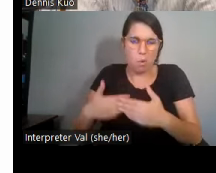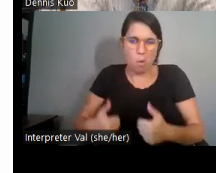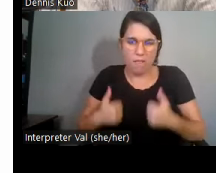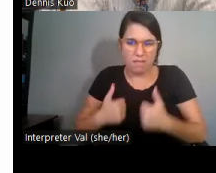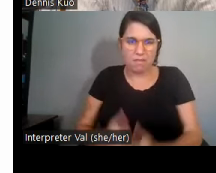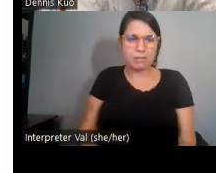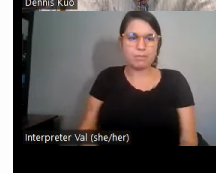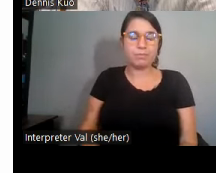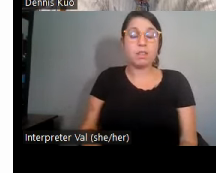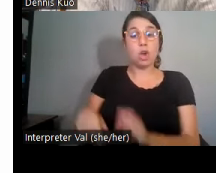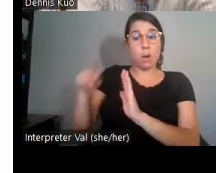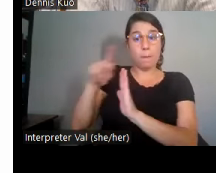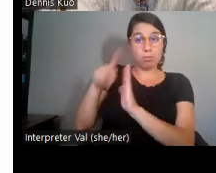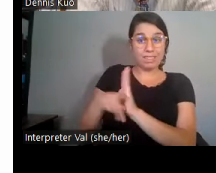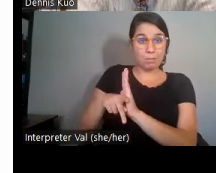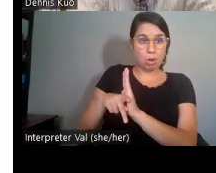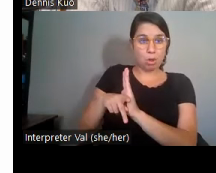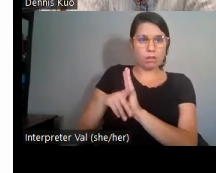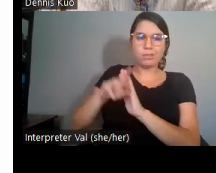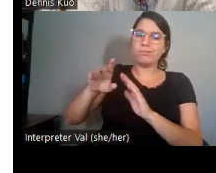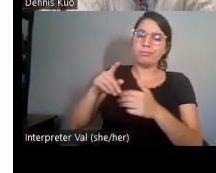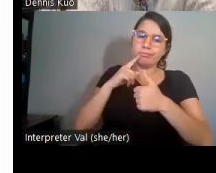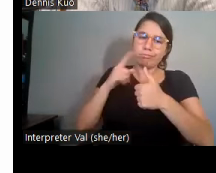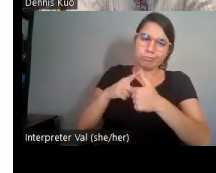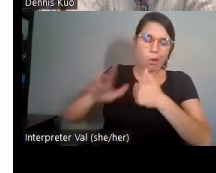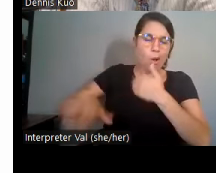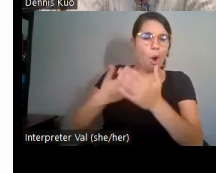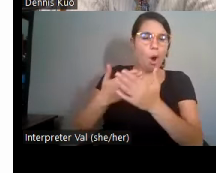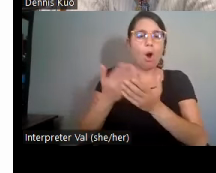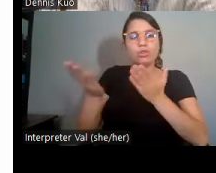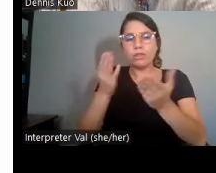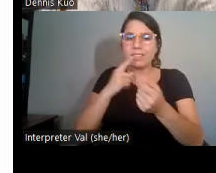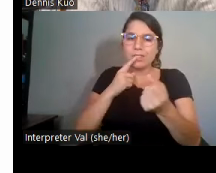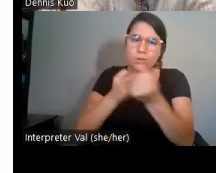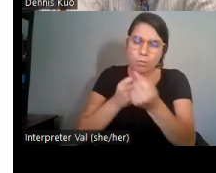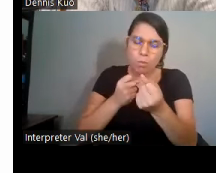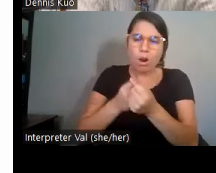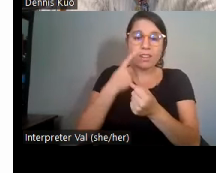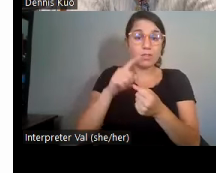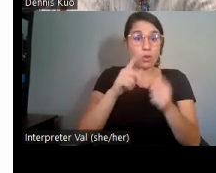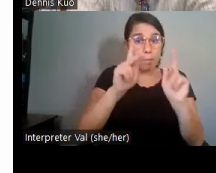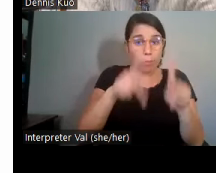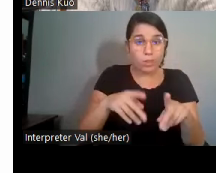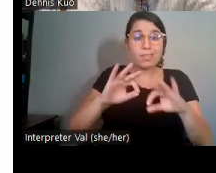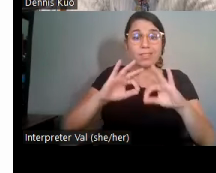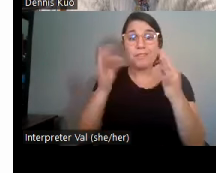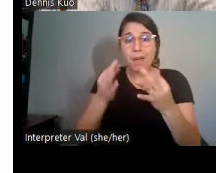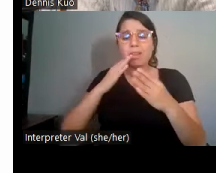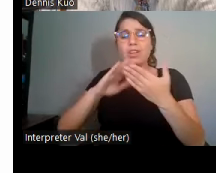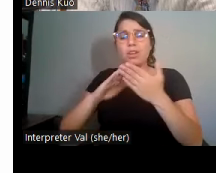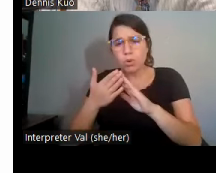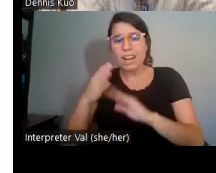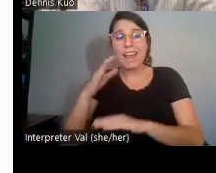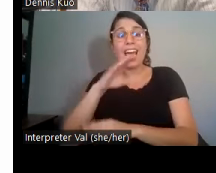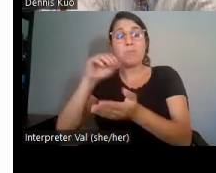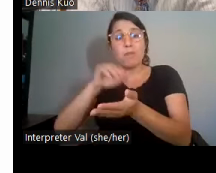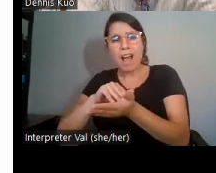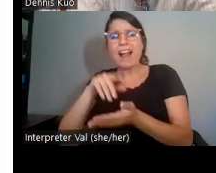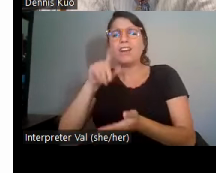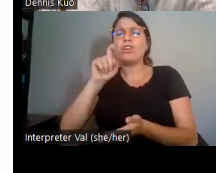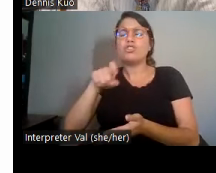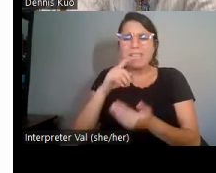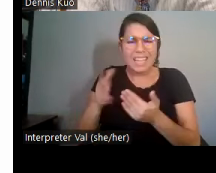all services and supports at the individual, family, community, and provider levels are easy for families and professionals to navigate when, where,